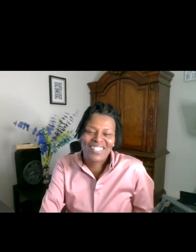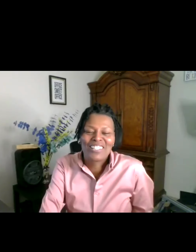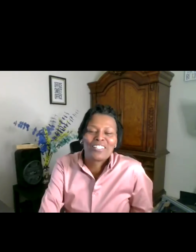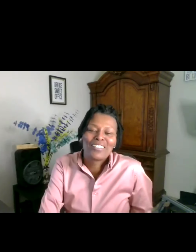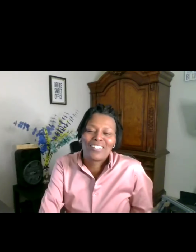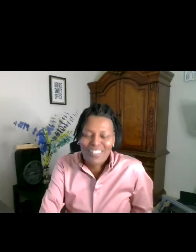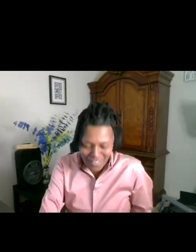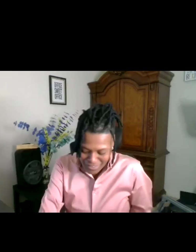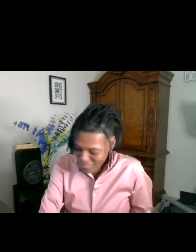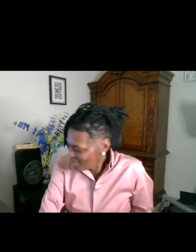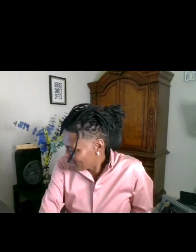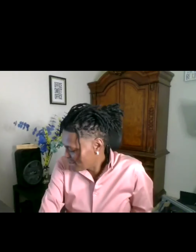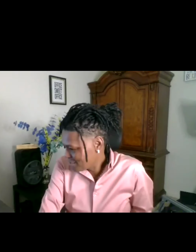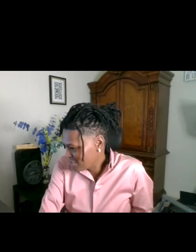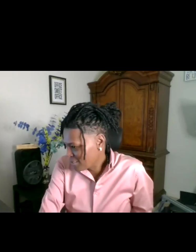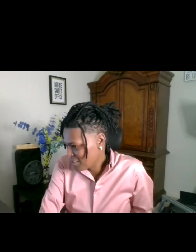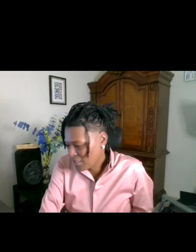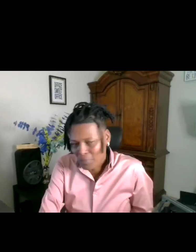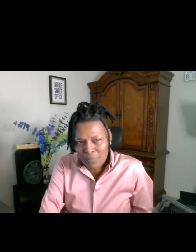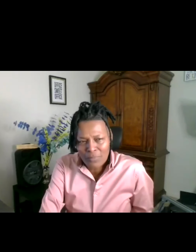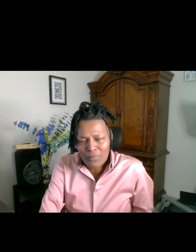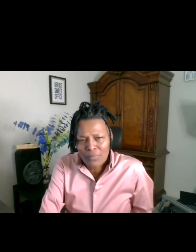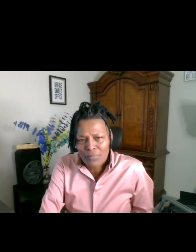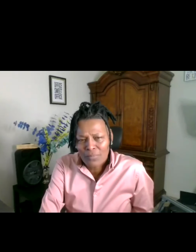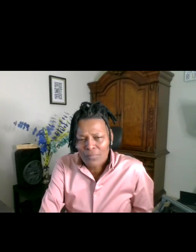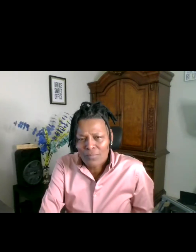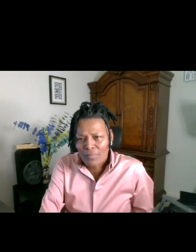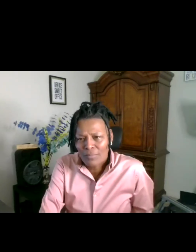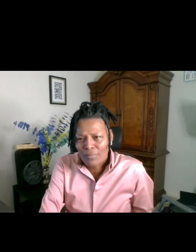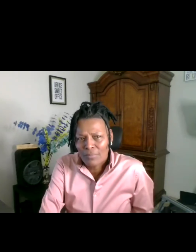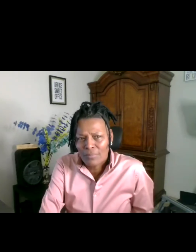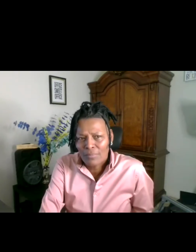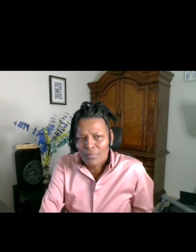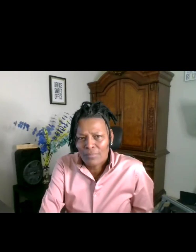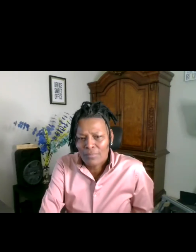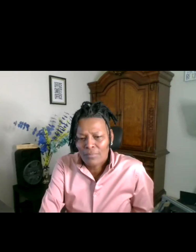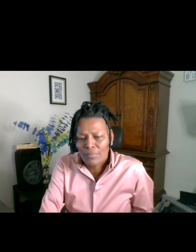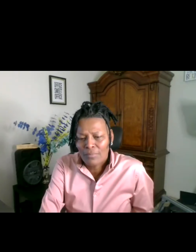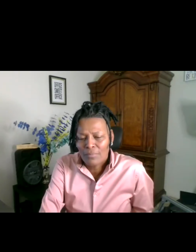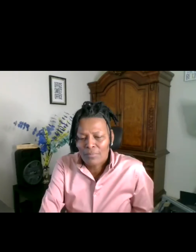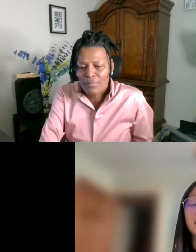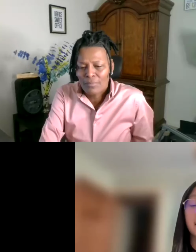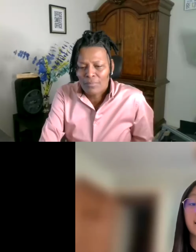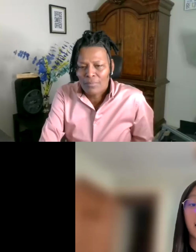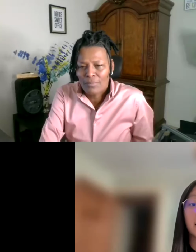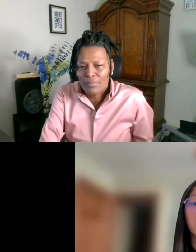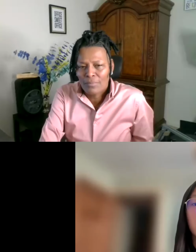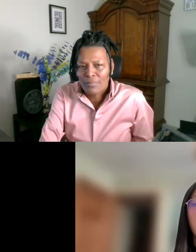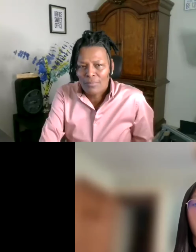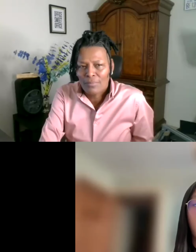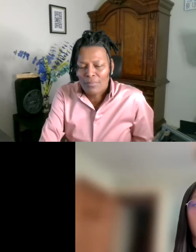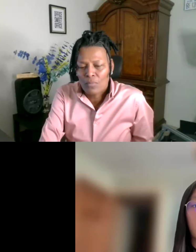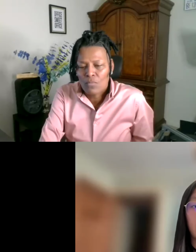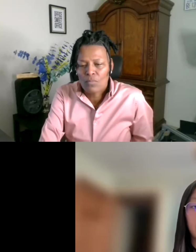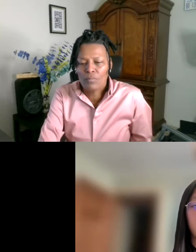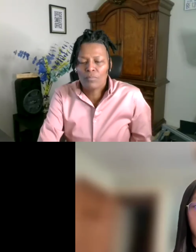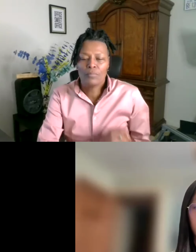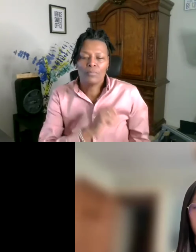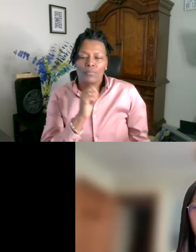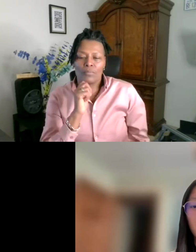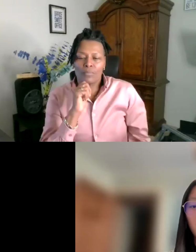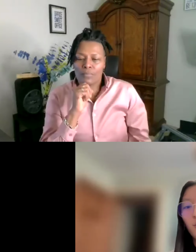So speaking from personal experience, some of the reasons why young people stay silent, why I stay silent